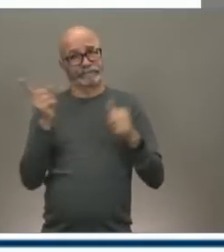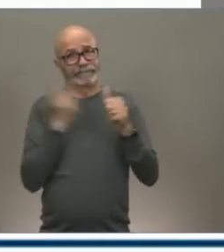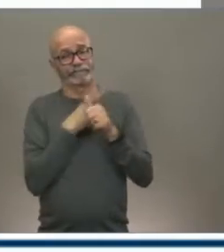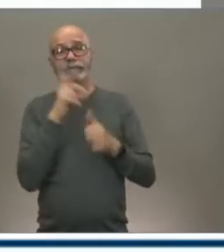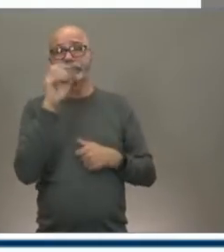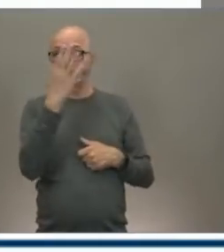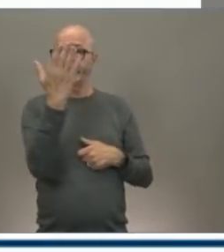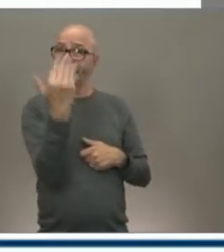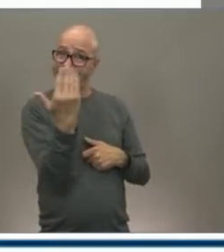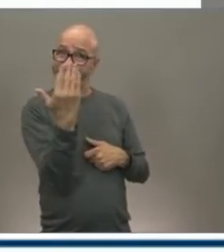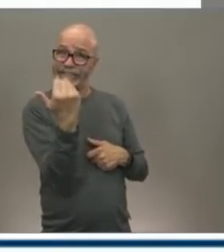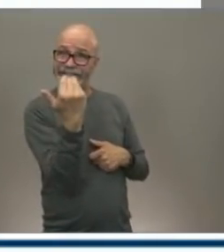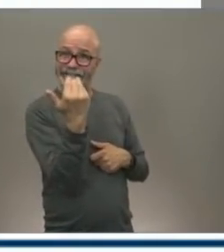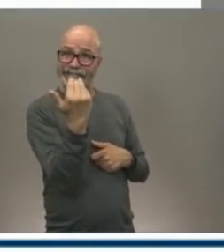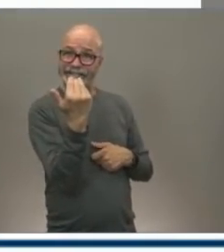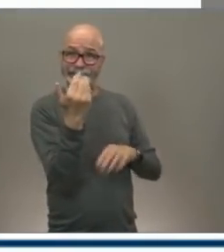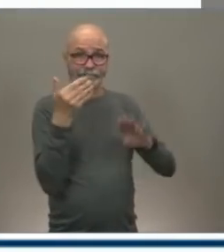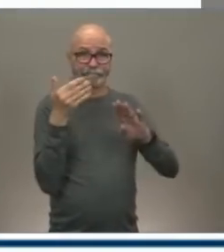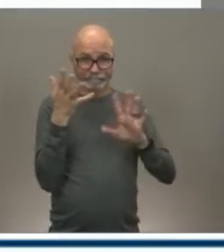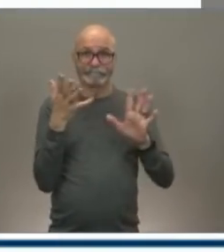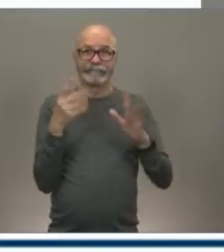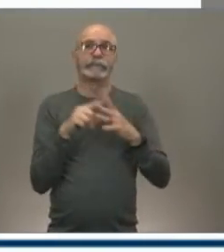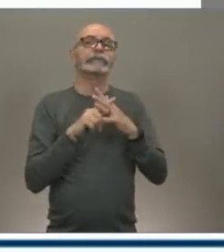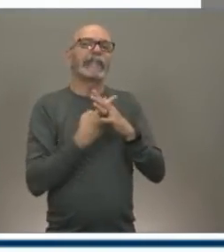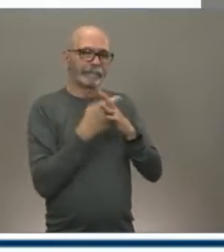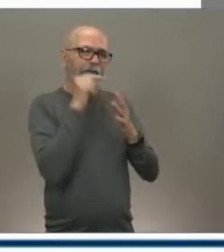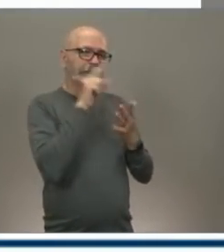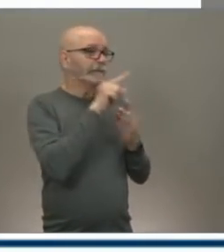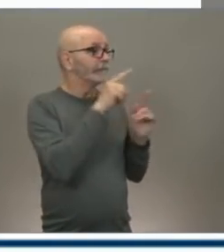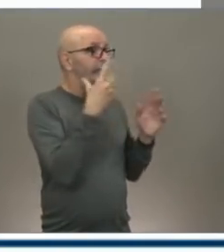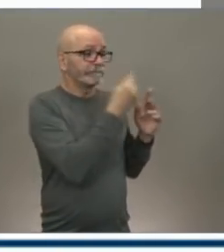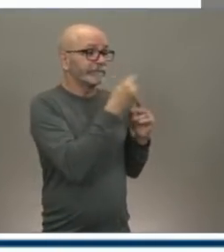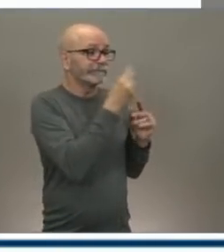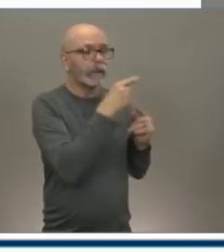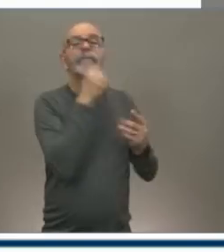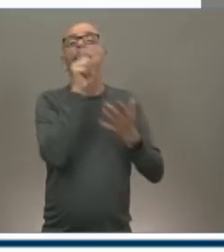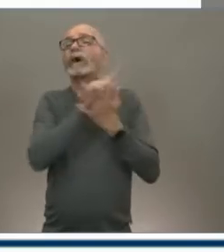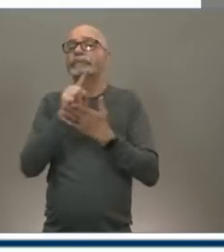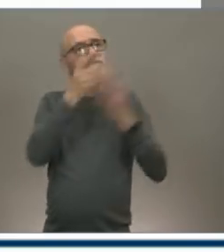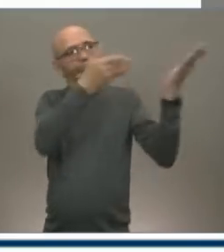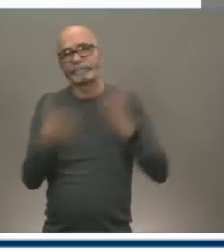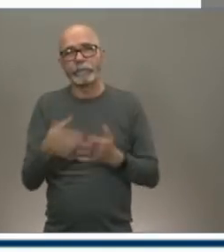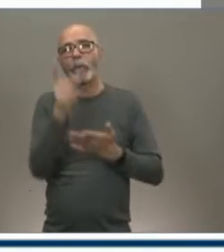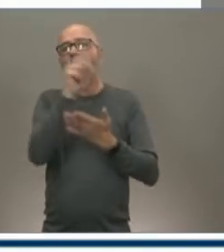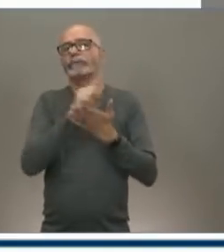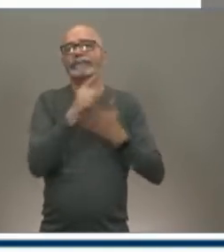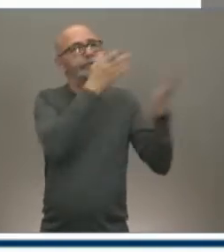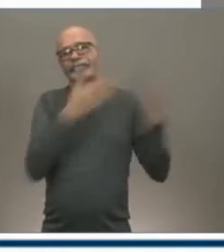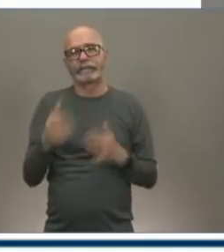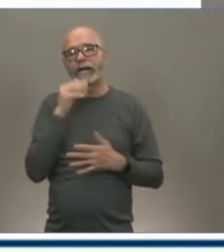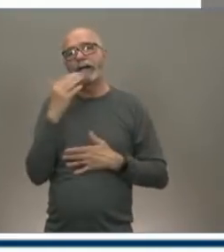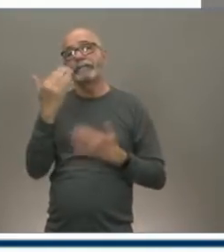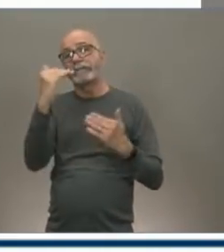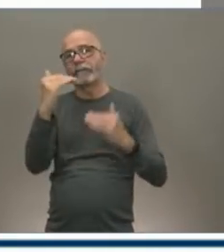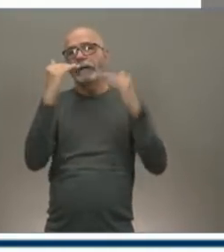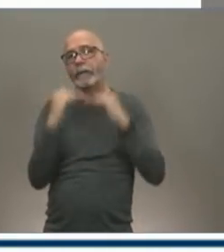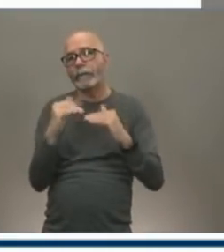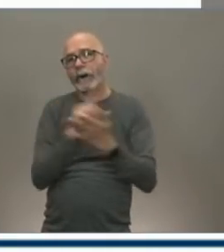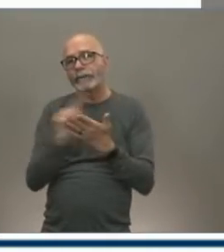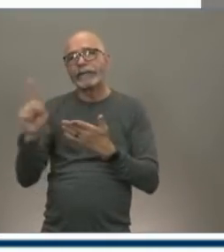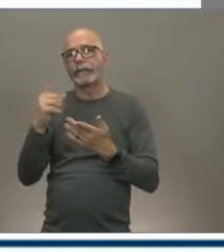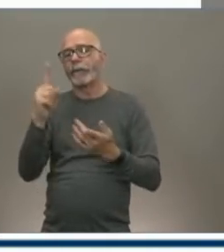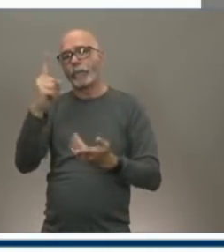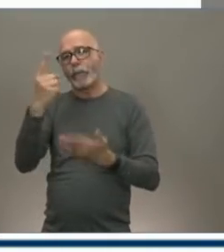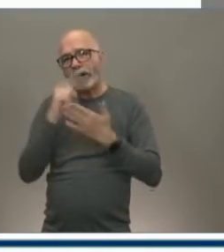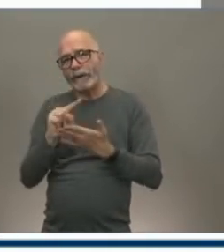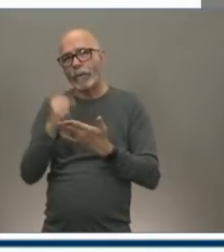weekly allotments of vaccine. What we're expecting to get is 150,000 doses in the first. By the time we get to